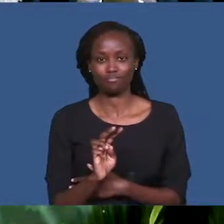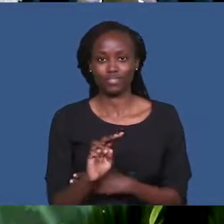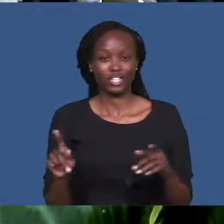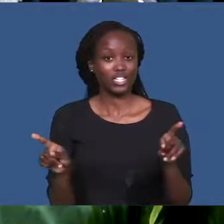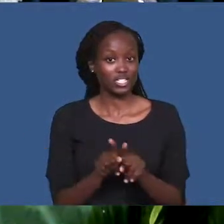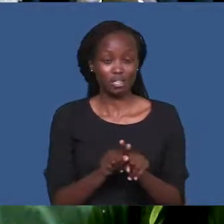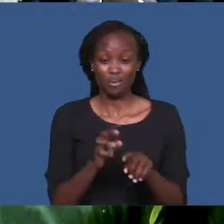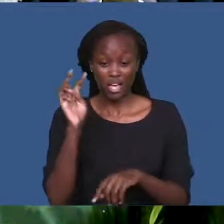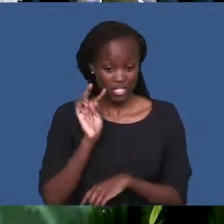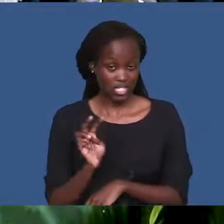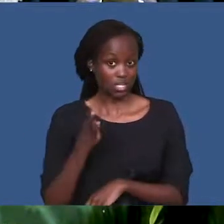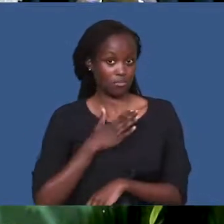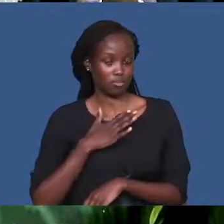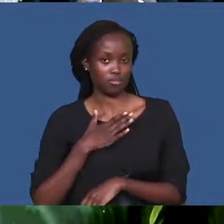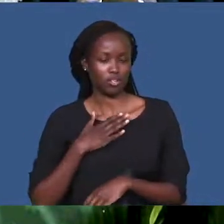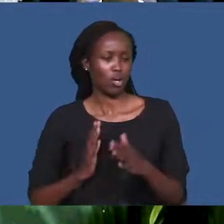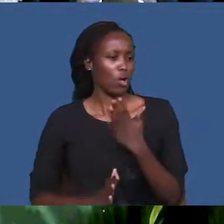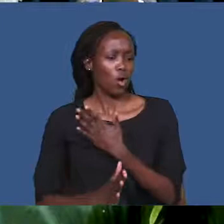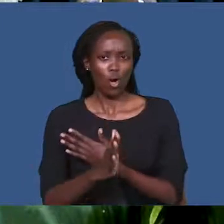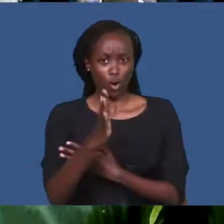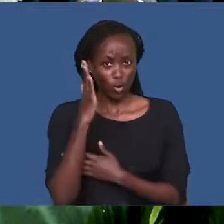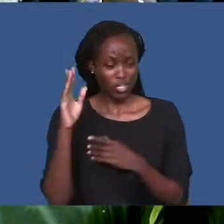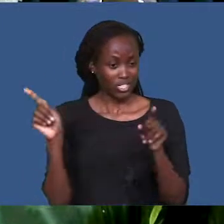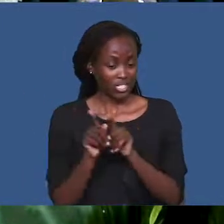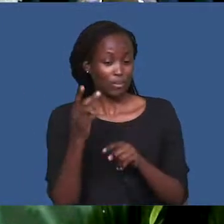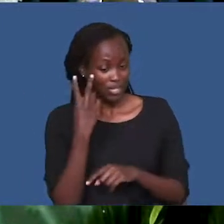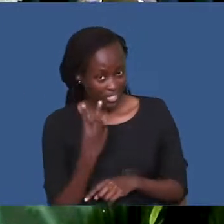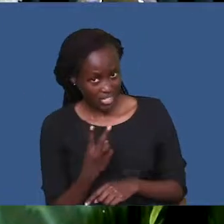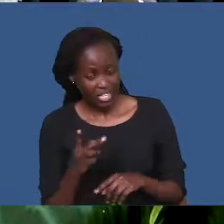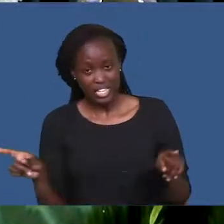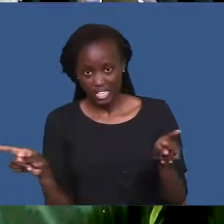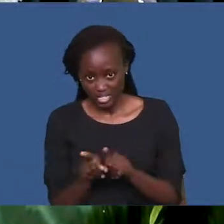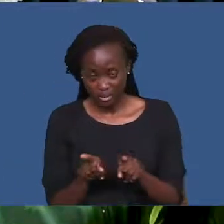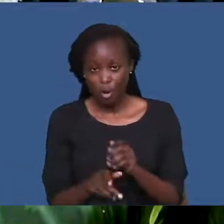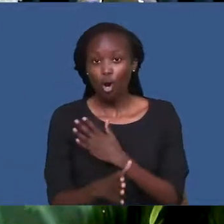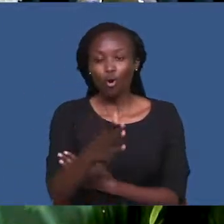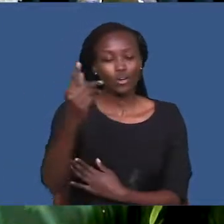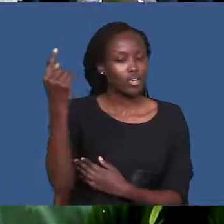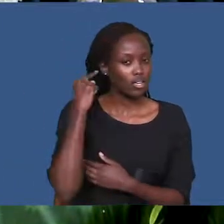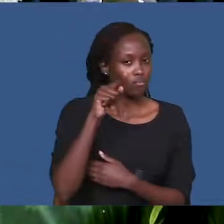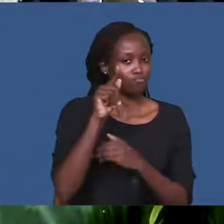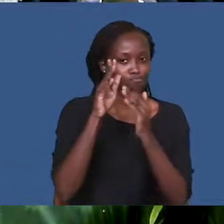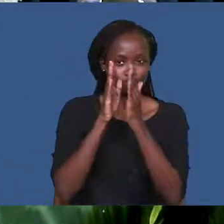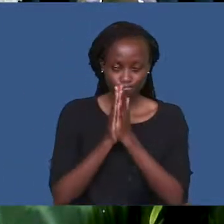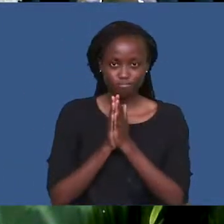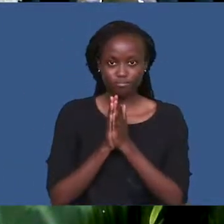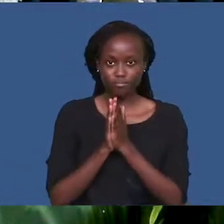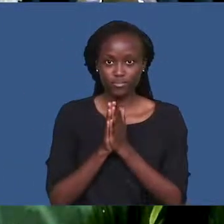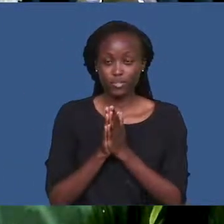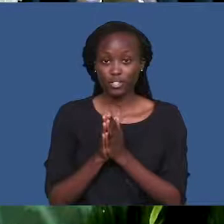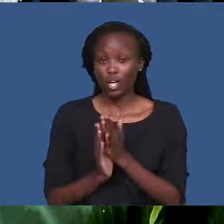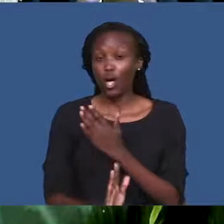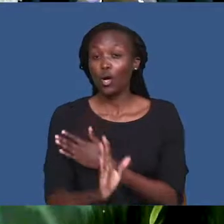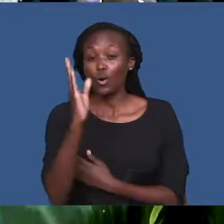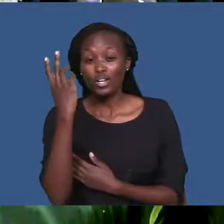and ameniona. God has not only seen, but he has also heard your cry. God sees